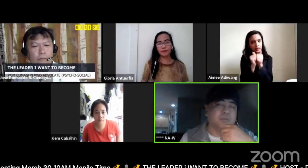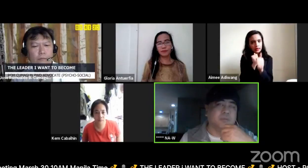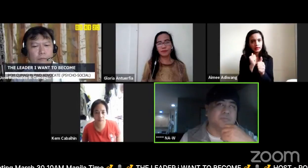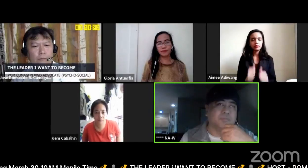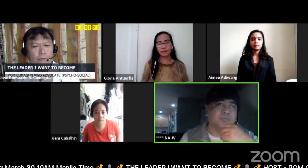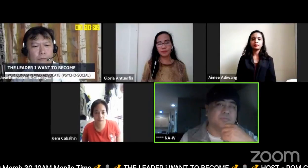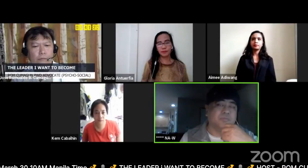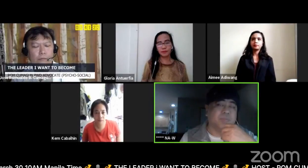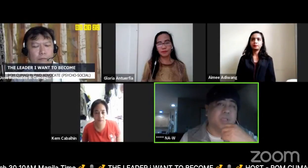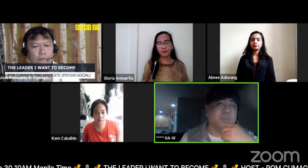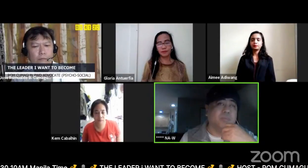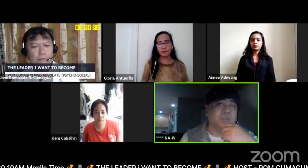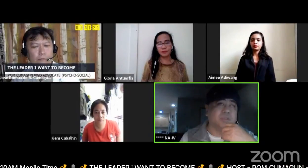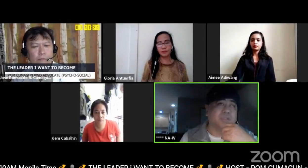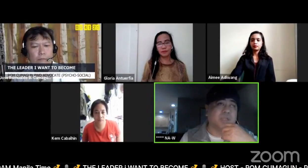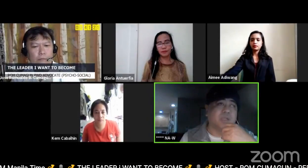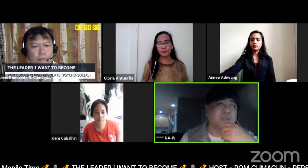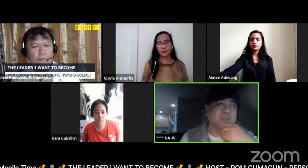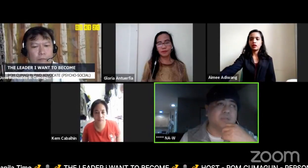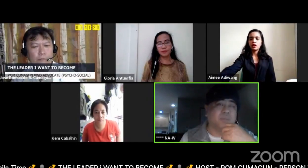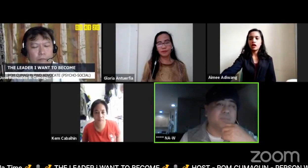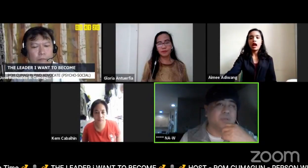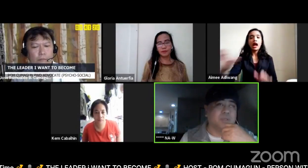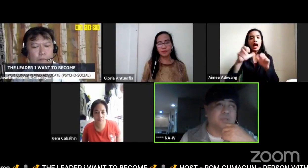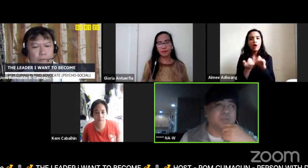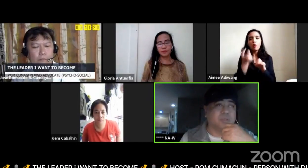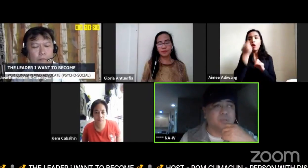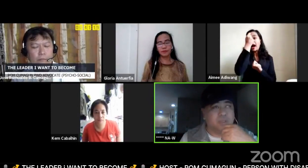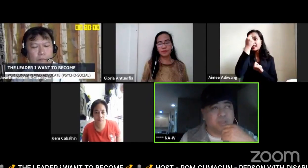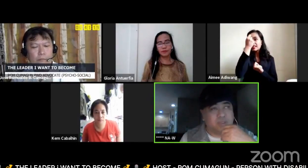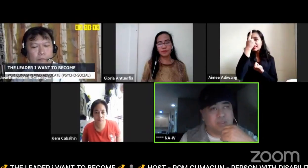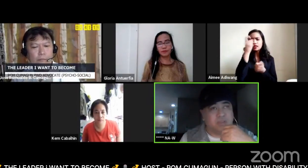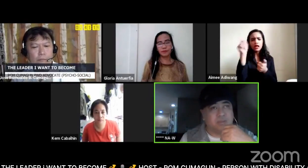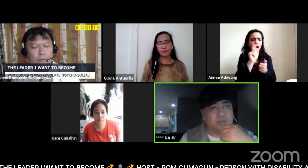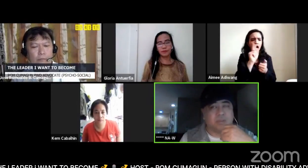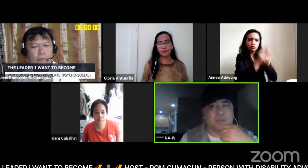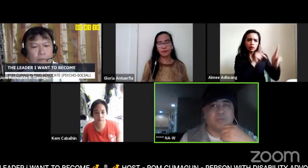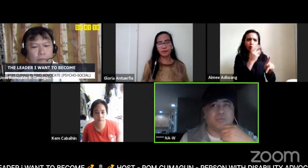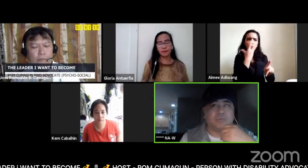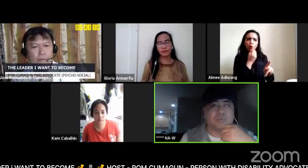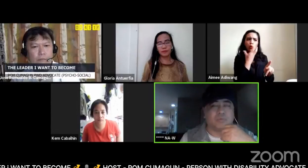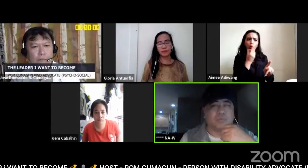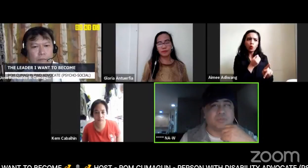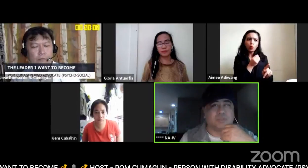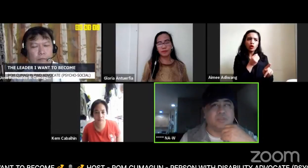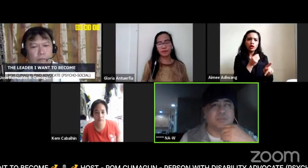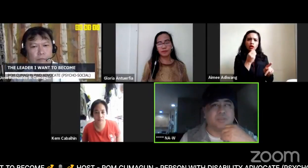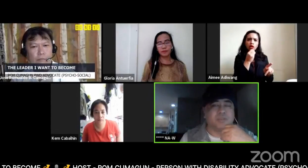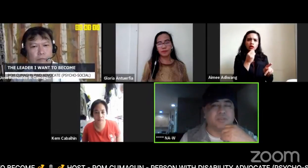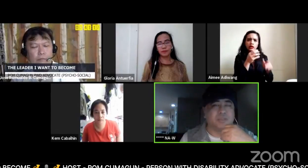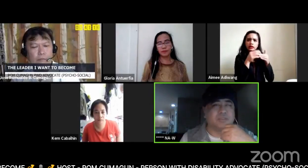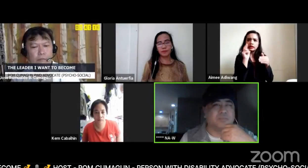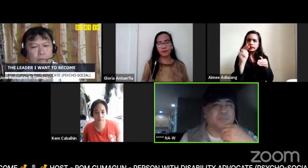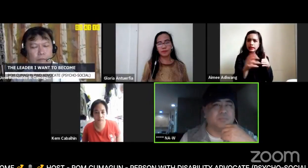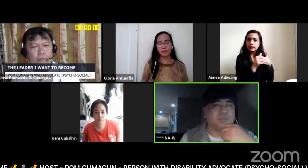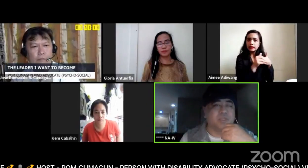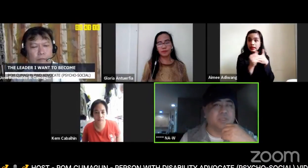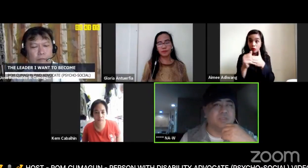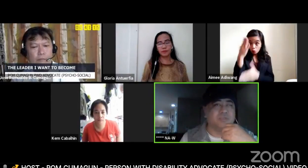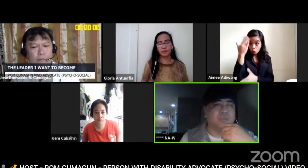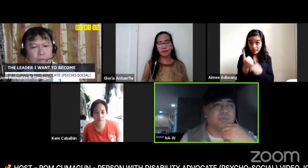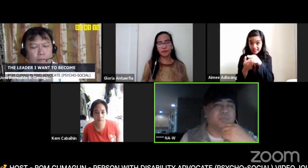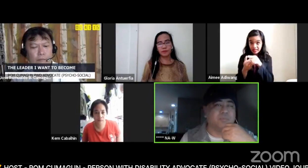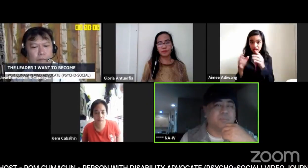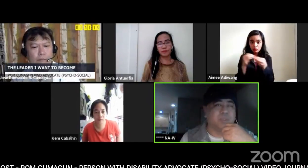meaning being able to understand the people that you're leading. And since she's